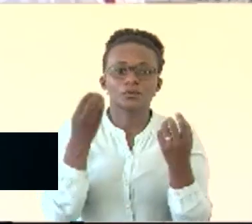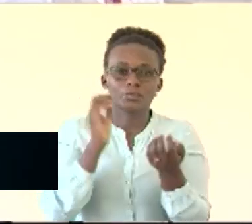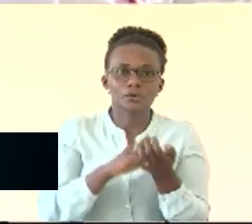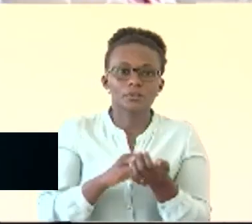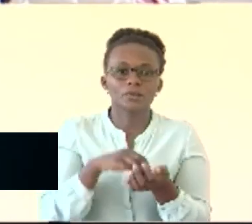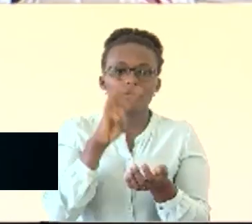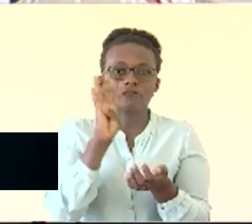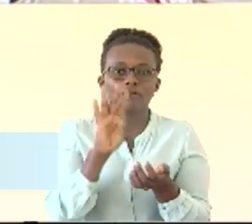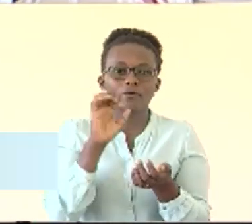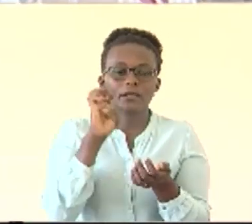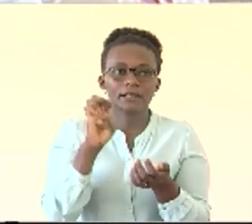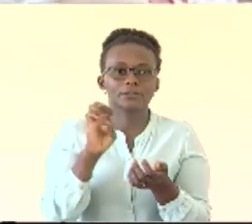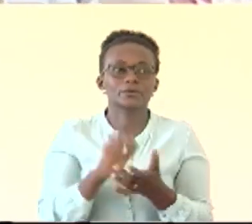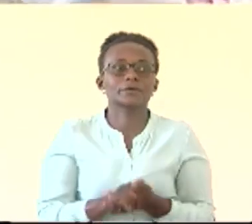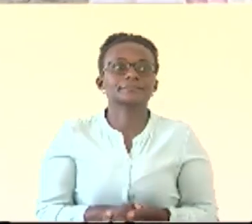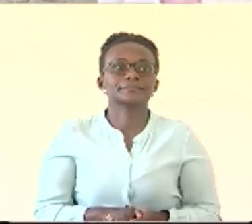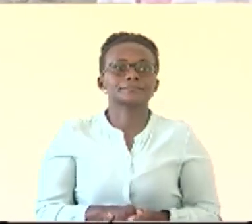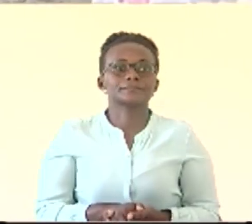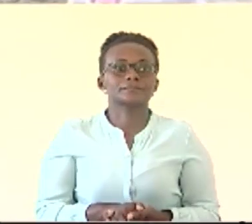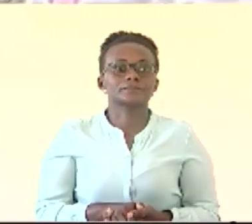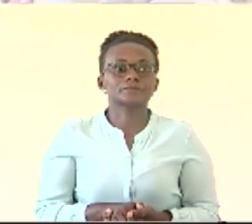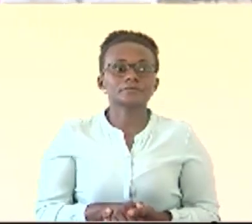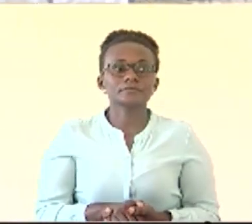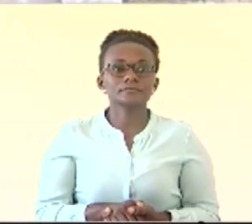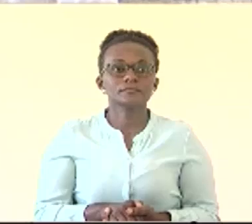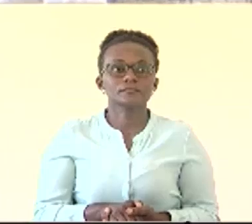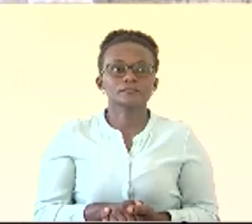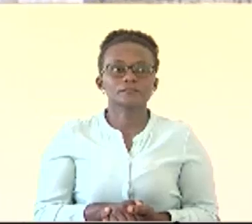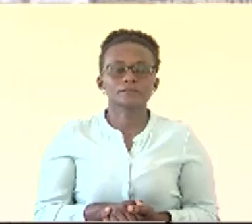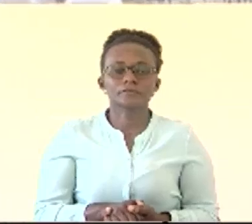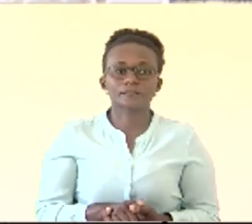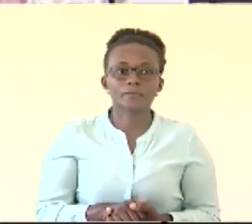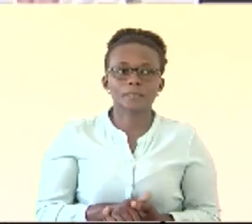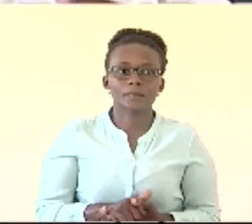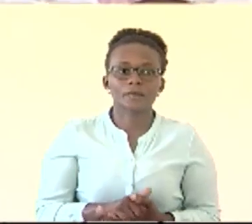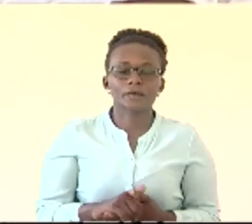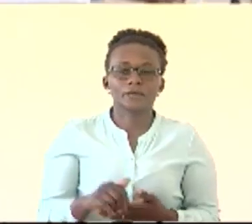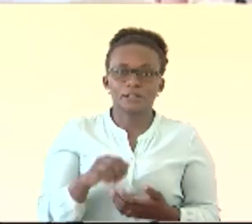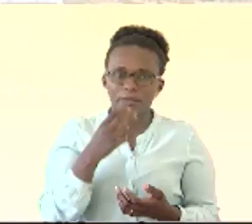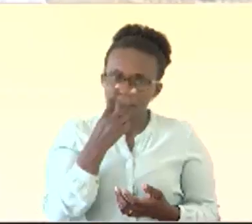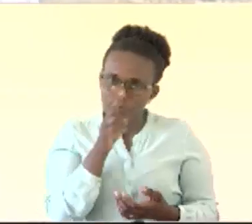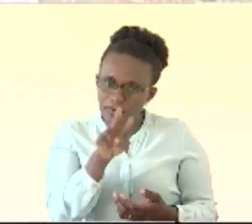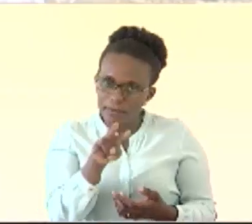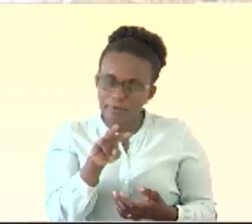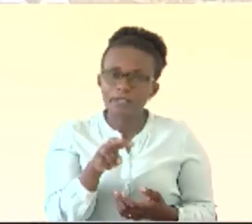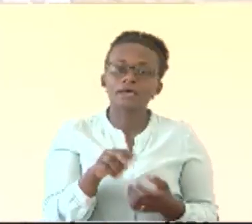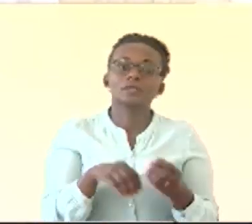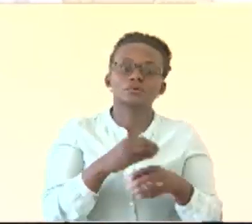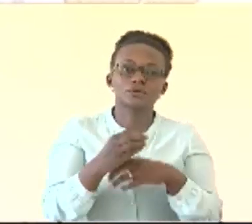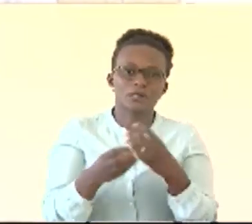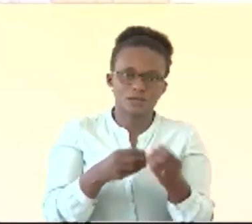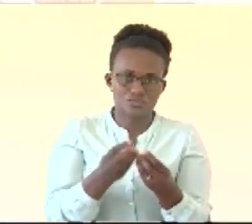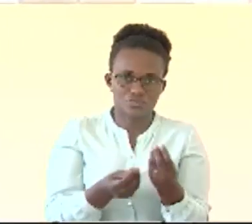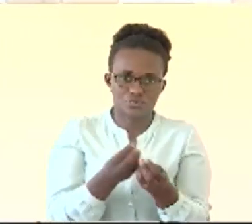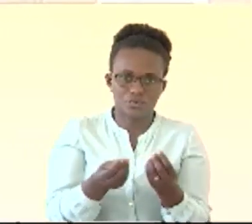even before. So that is a solution of sodium chloride. We can have other